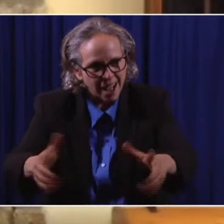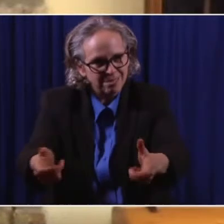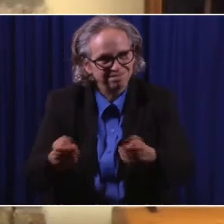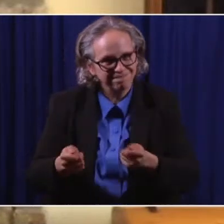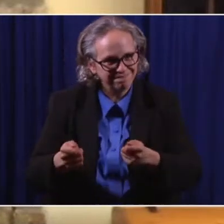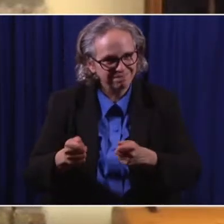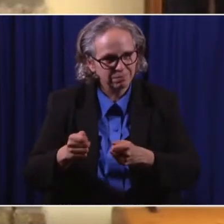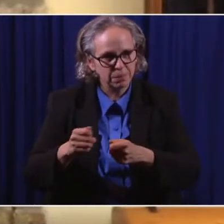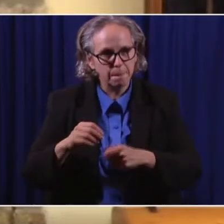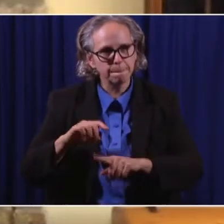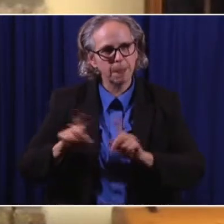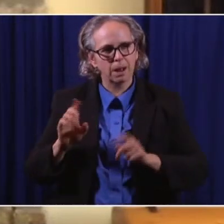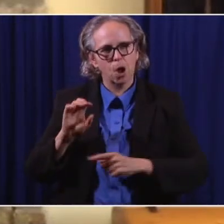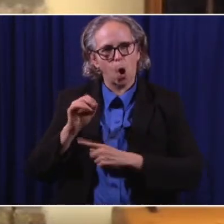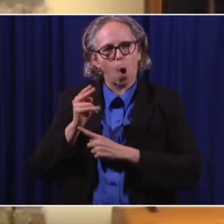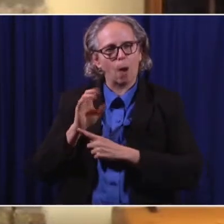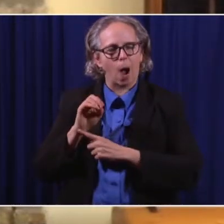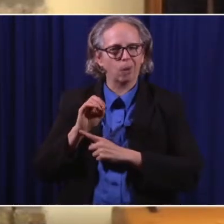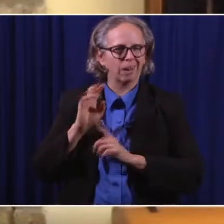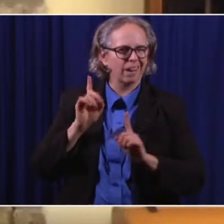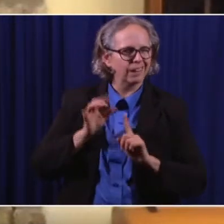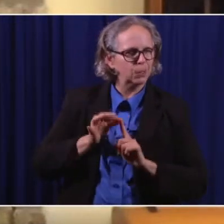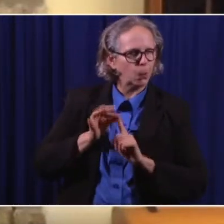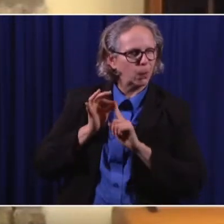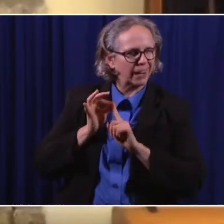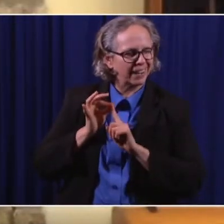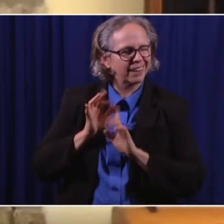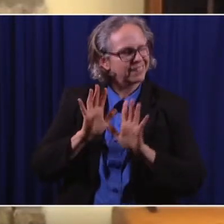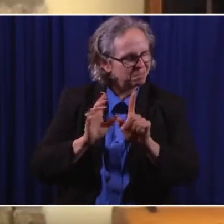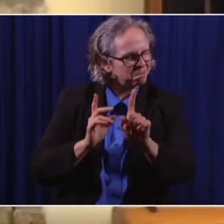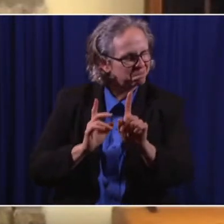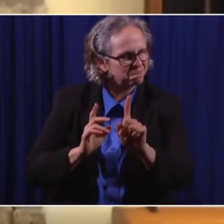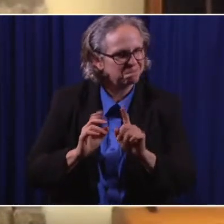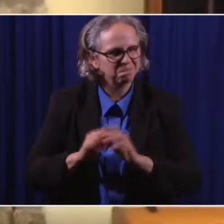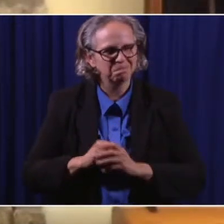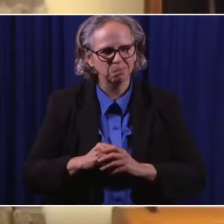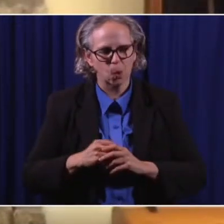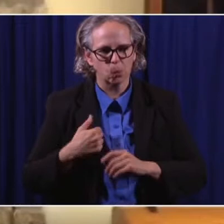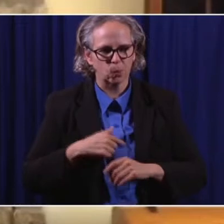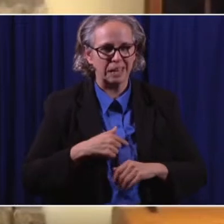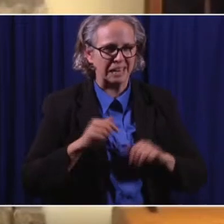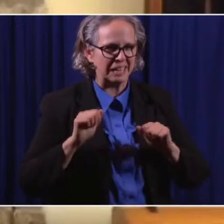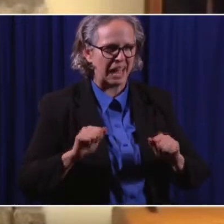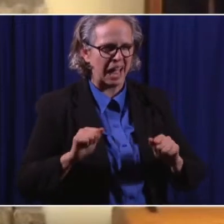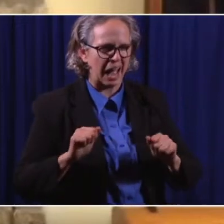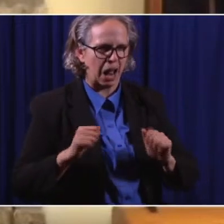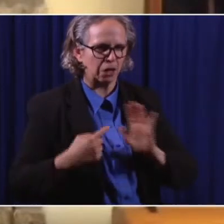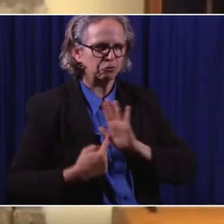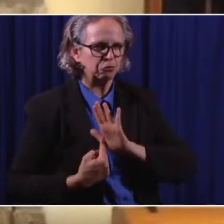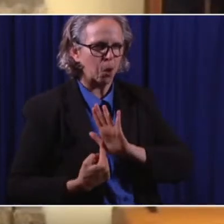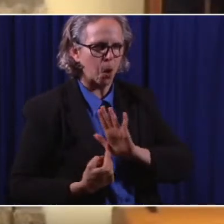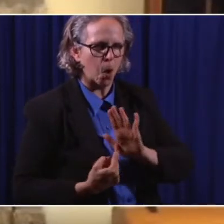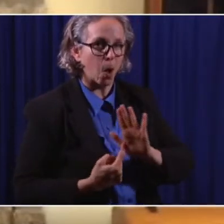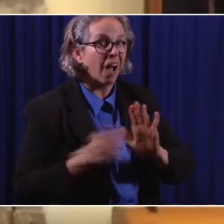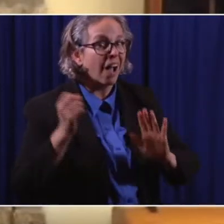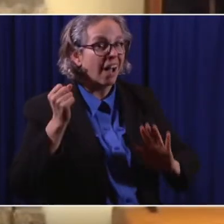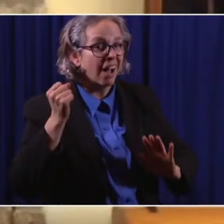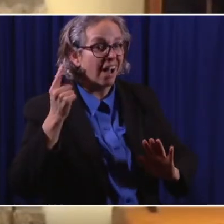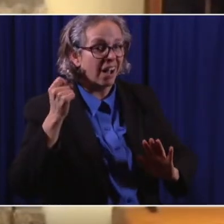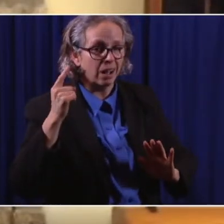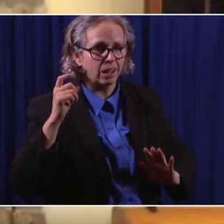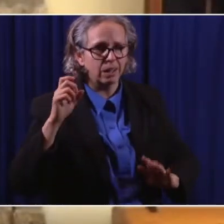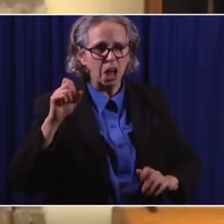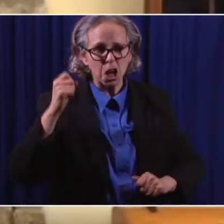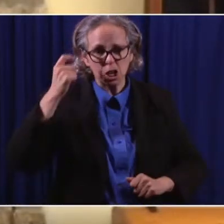this. Government cannot mandate unless we're in China or unless some